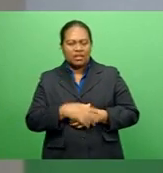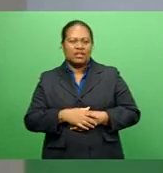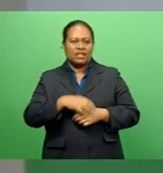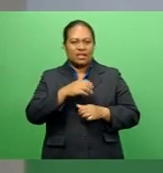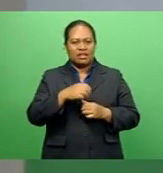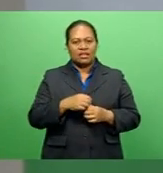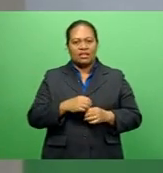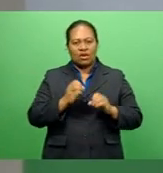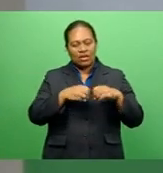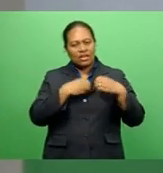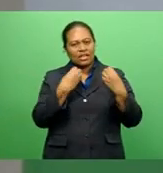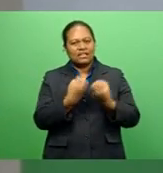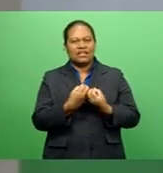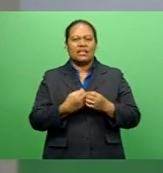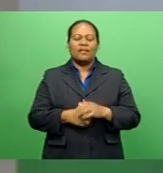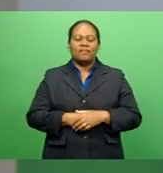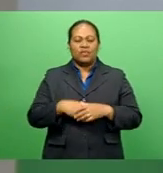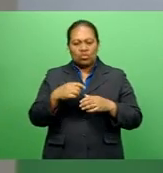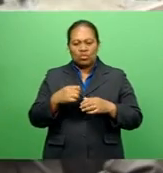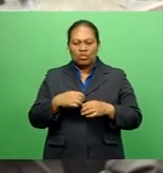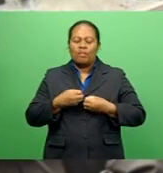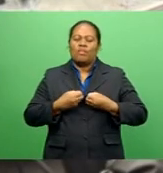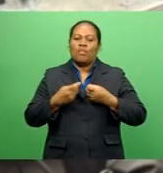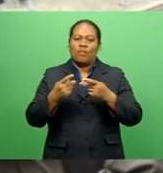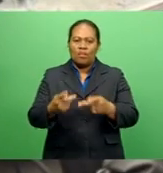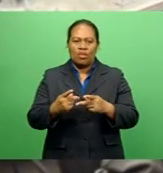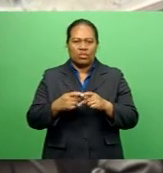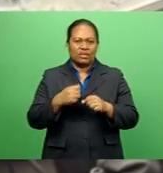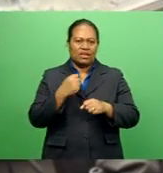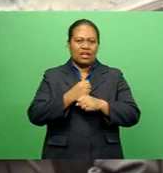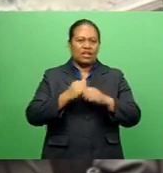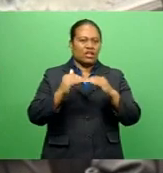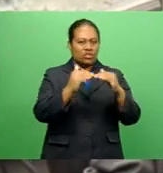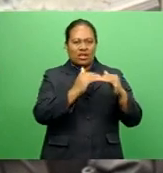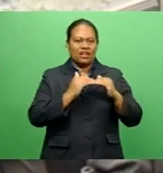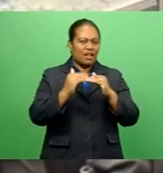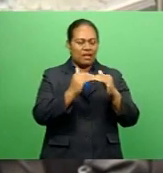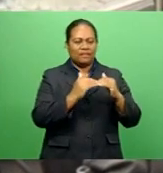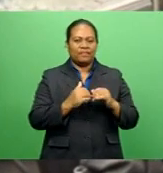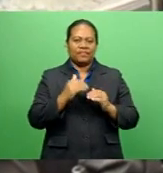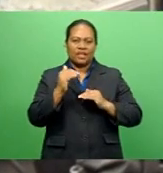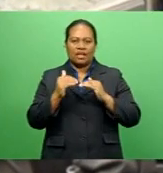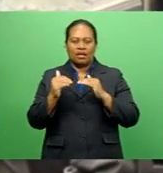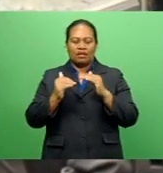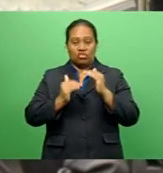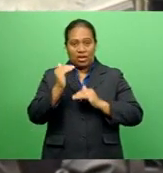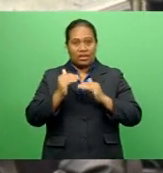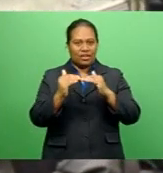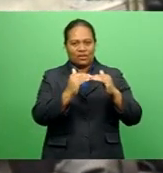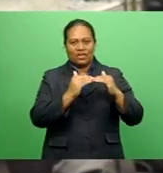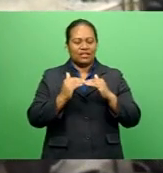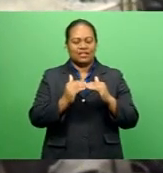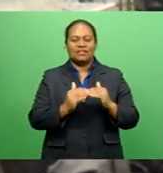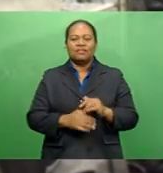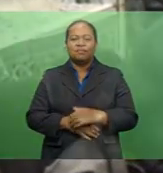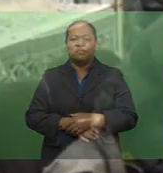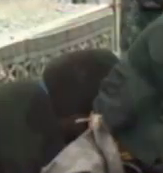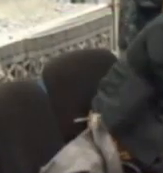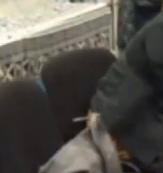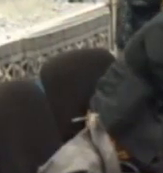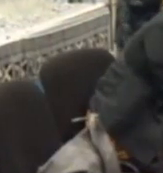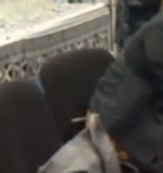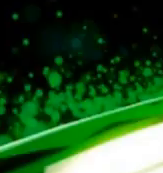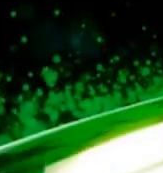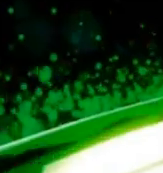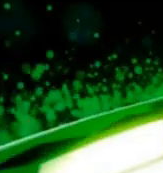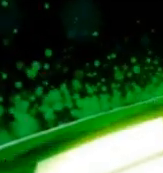UN agencies to promote gender equality through the economic empowerment of women vendors. Jeshulal,